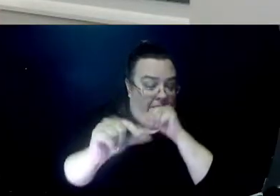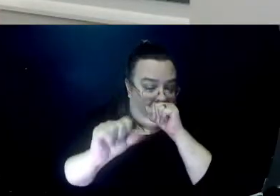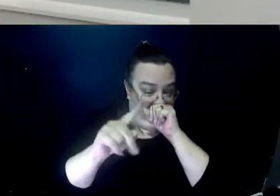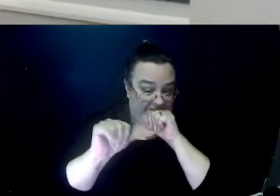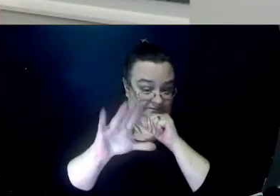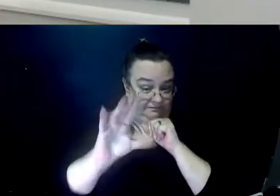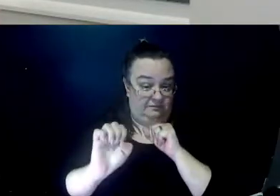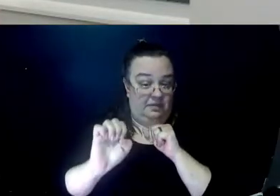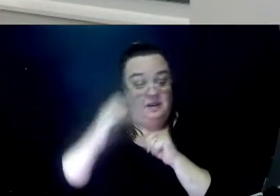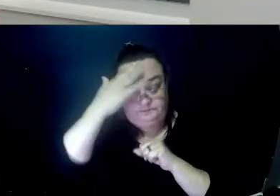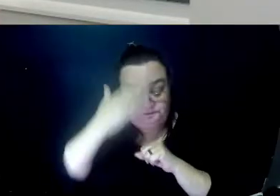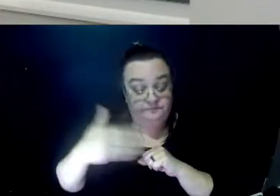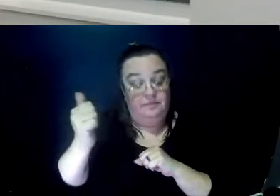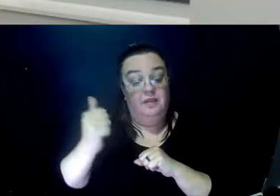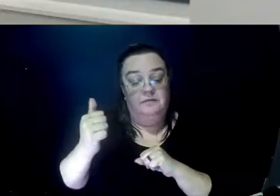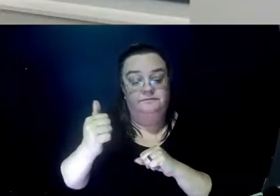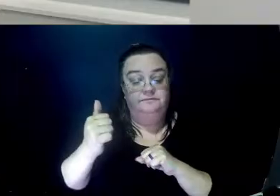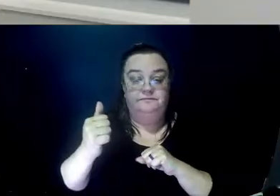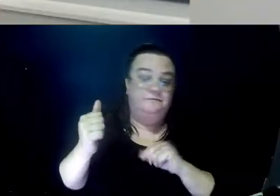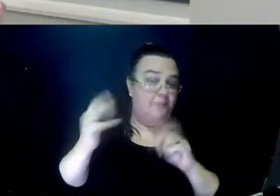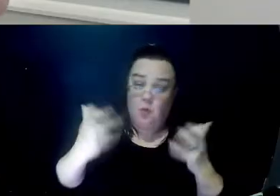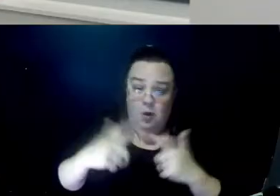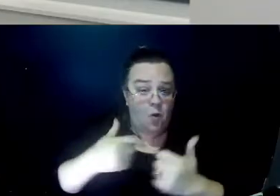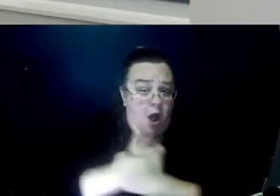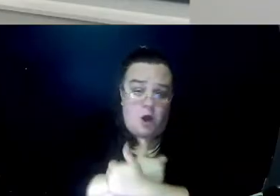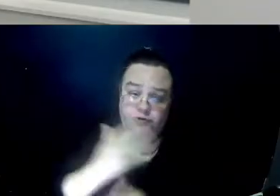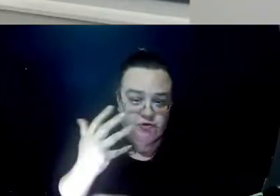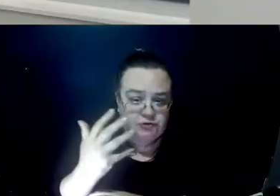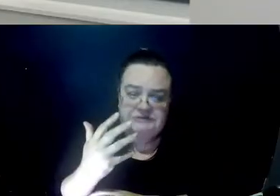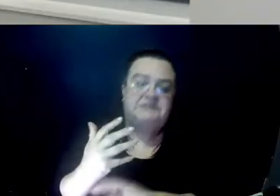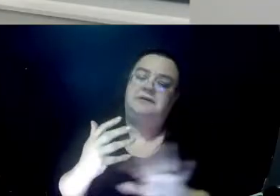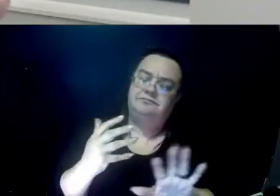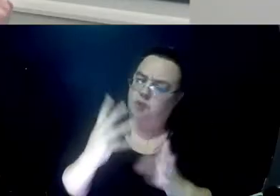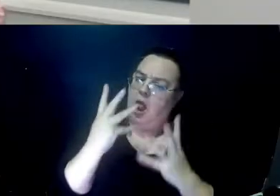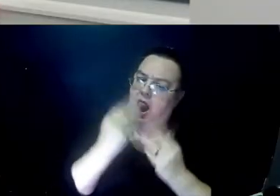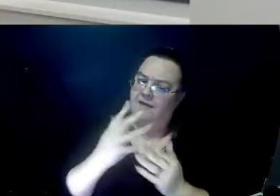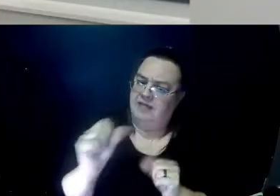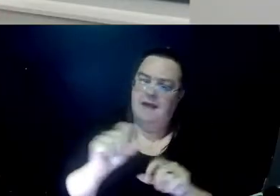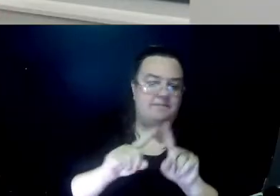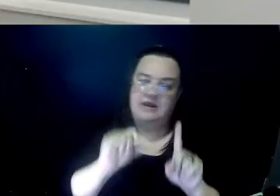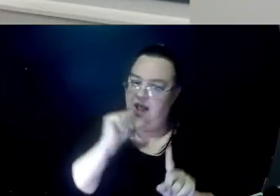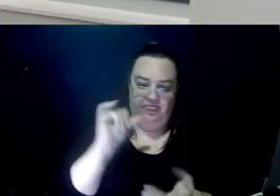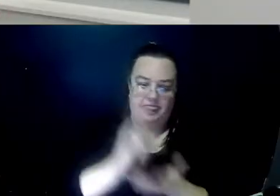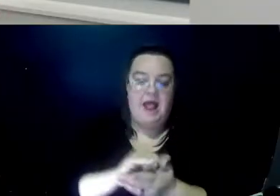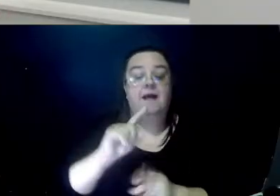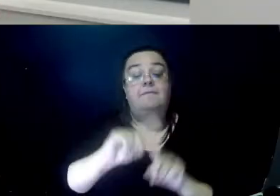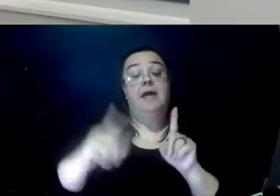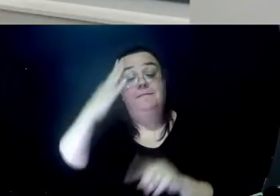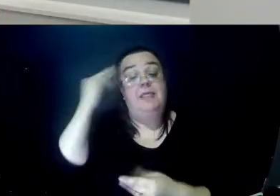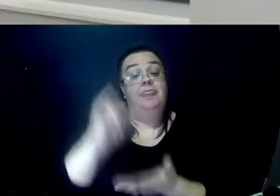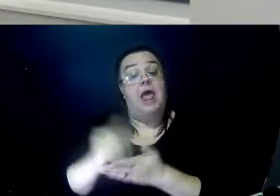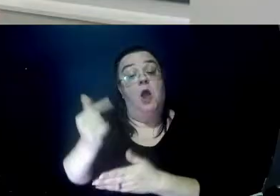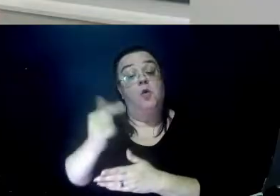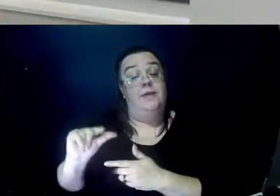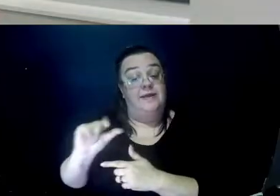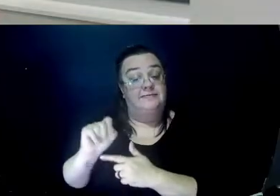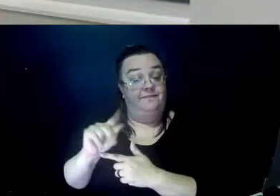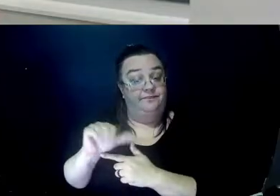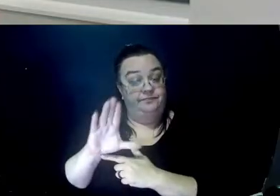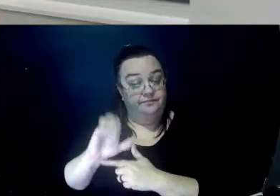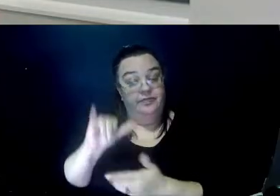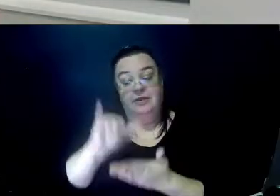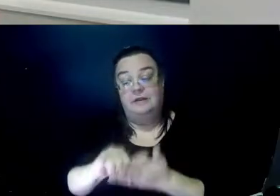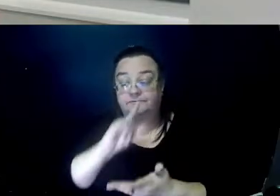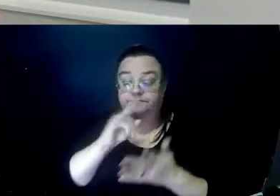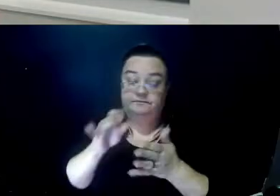not because people want to go and hug trees, however lovely that is. It's because this green space is an